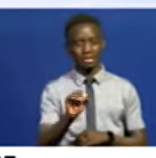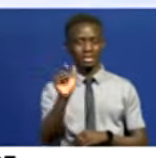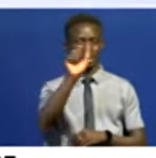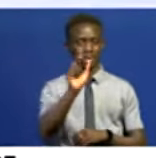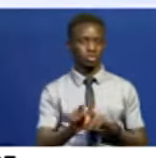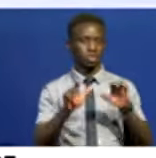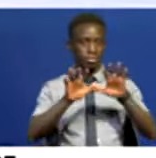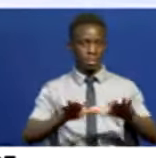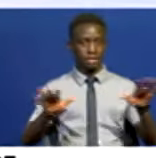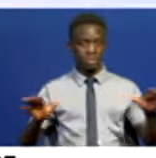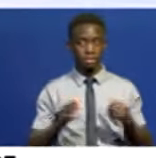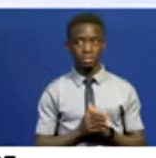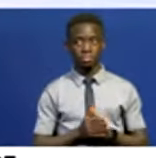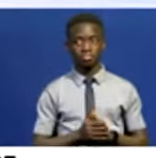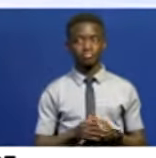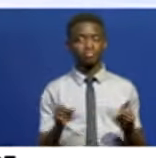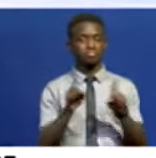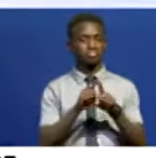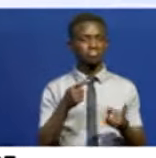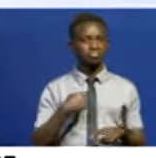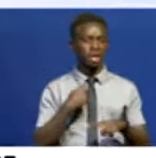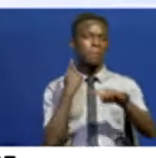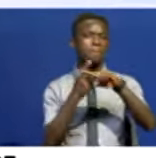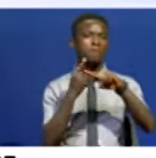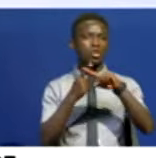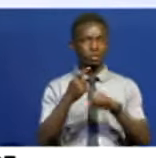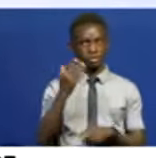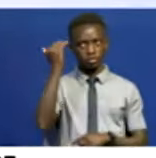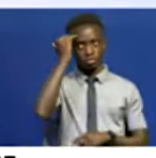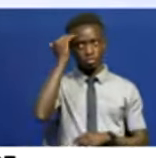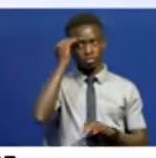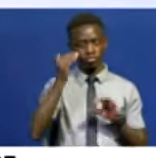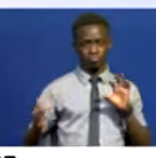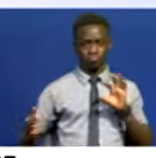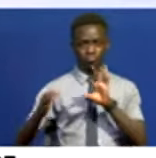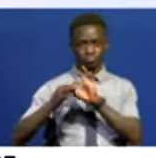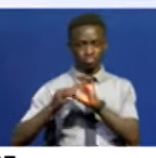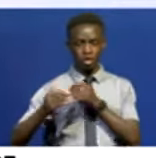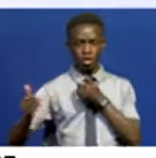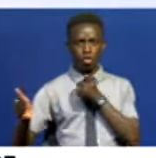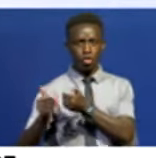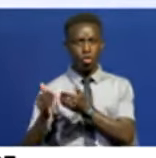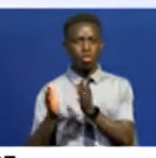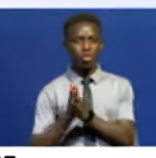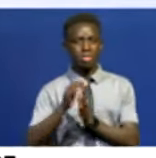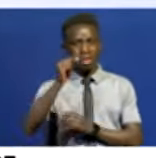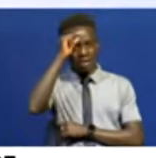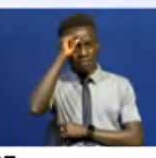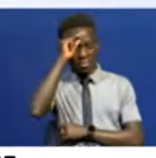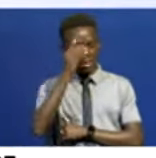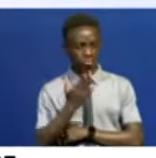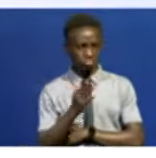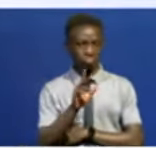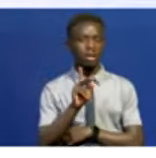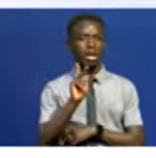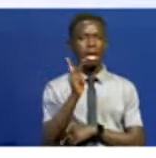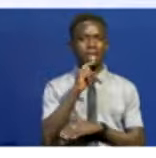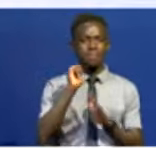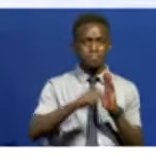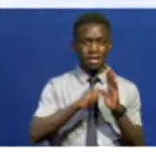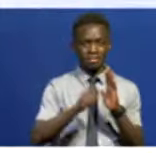I'm optimistic that with close collaboration between the government and manufacturers of health products, Kenya's manufacturing